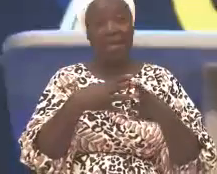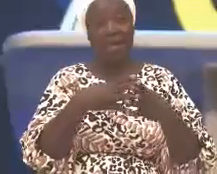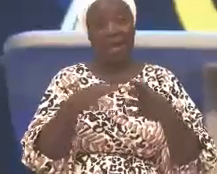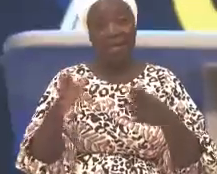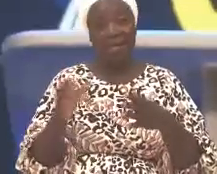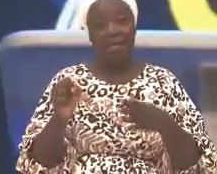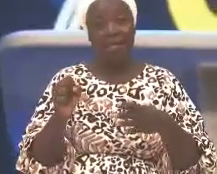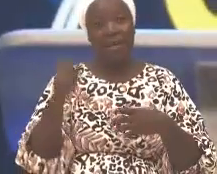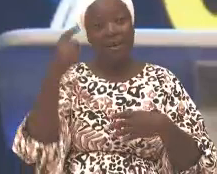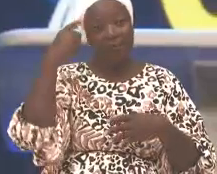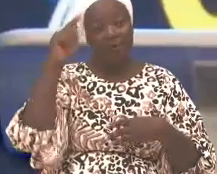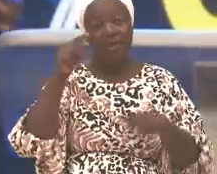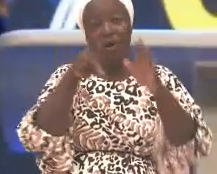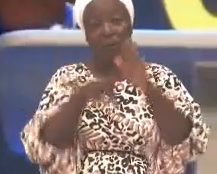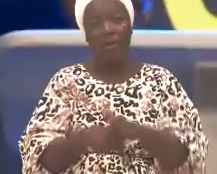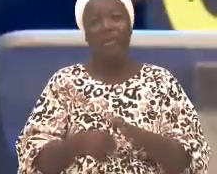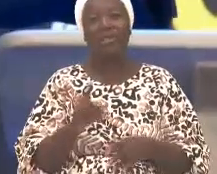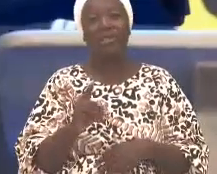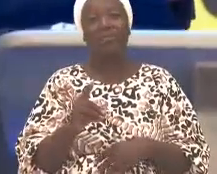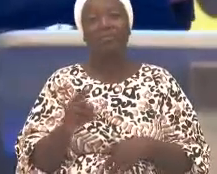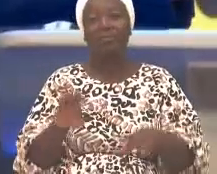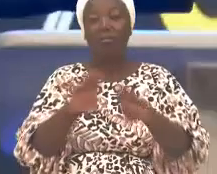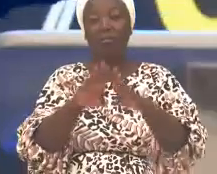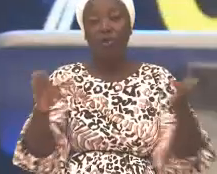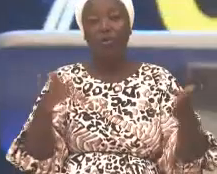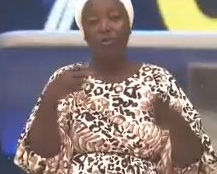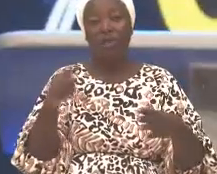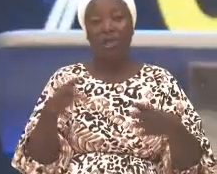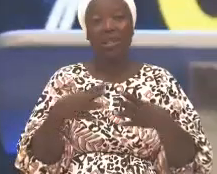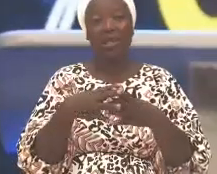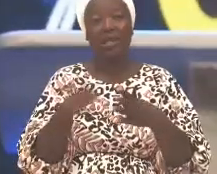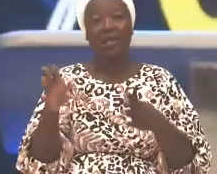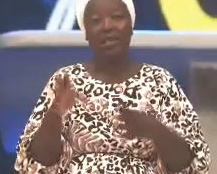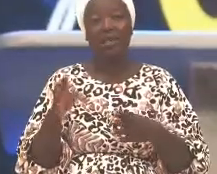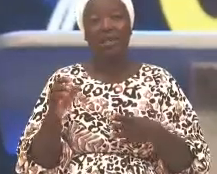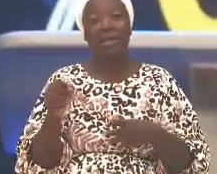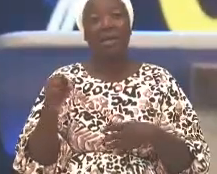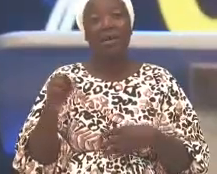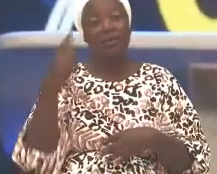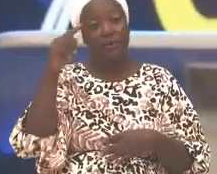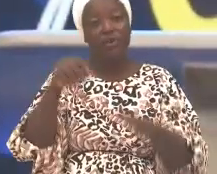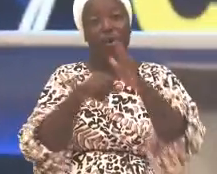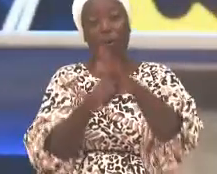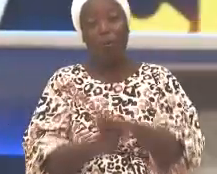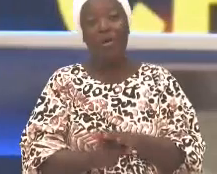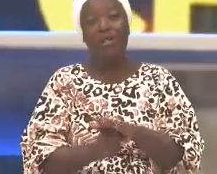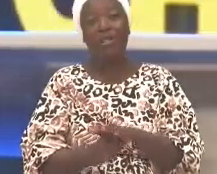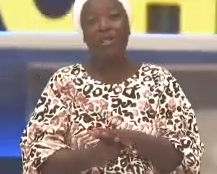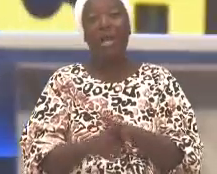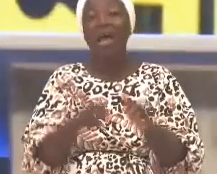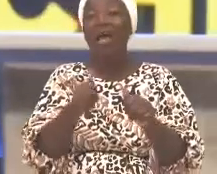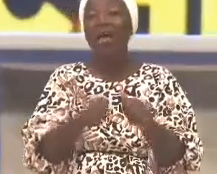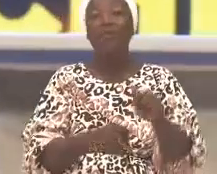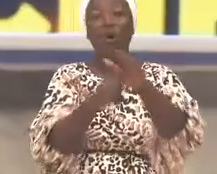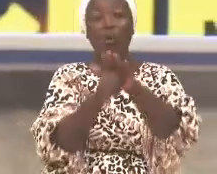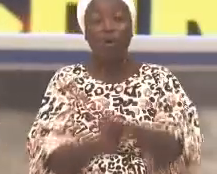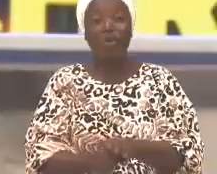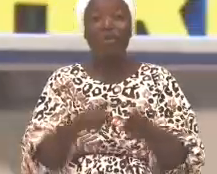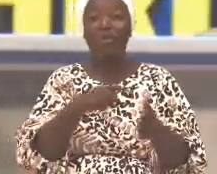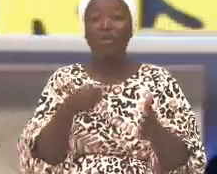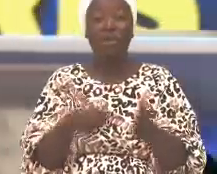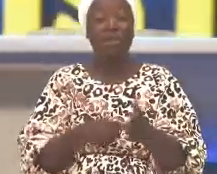the oppressed. Open the gates for the oppressed. Every oppression tonight